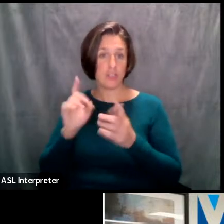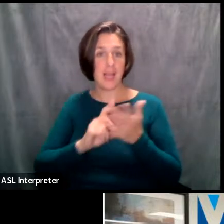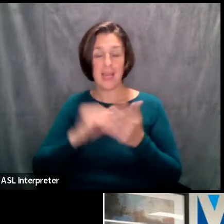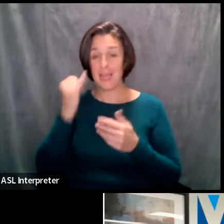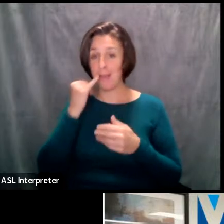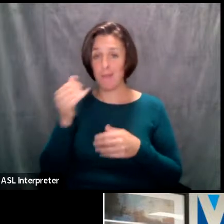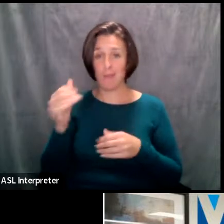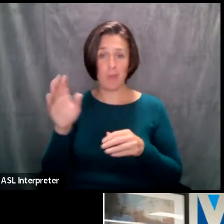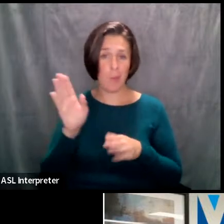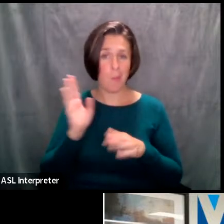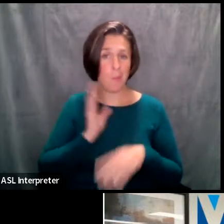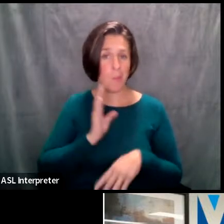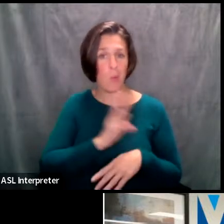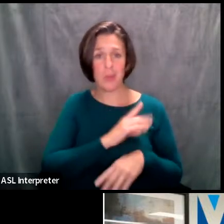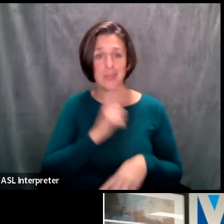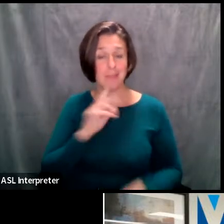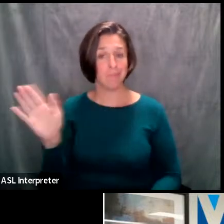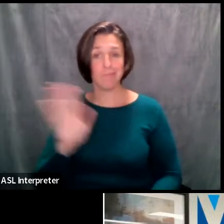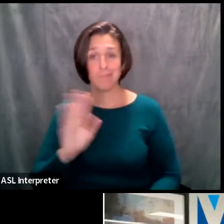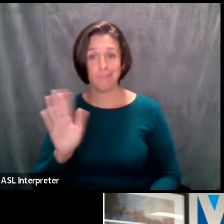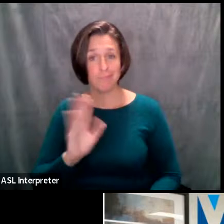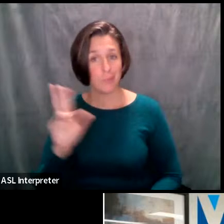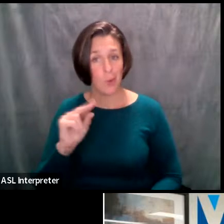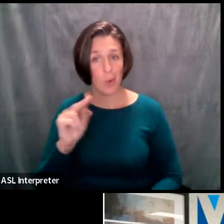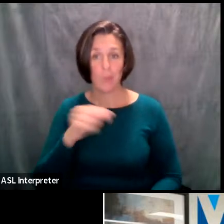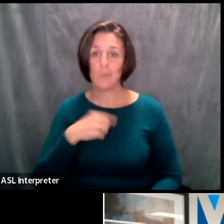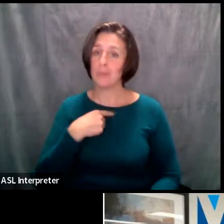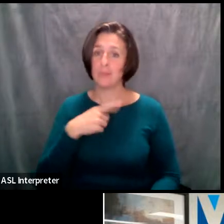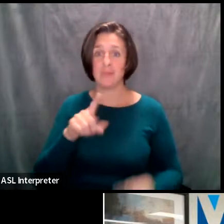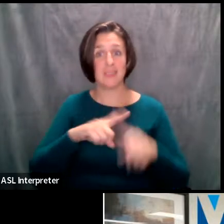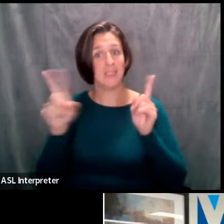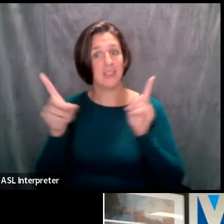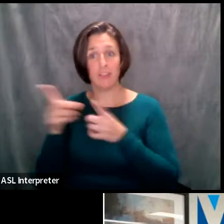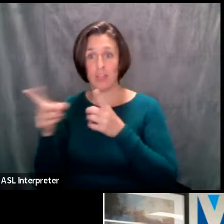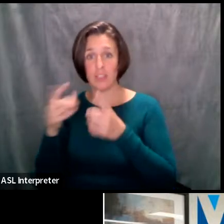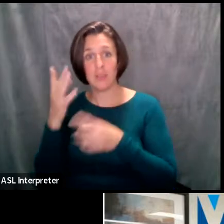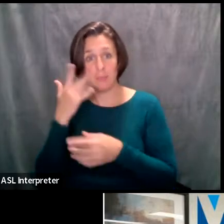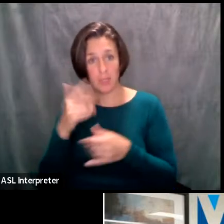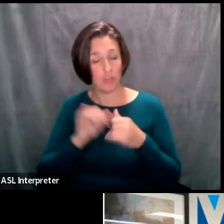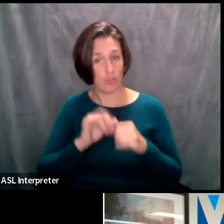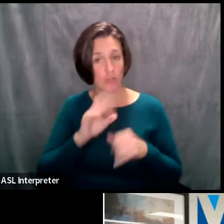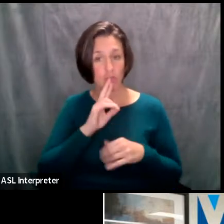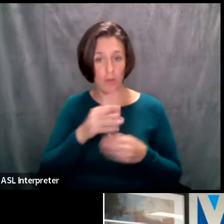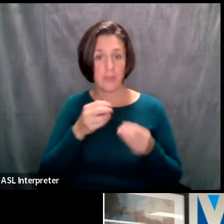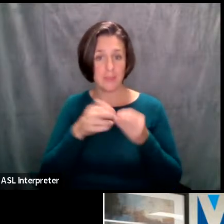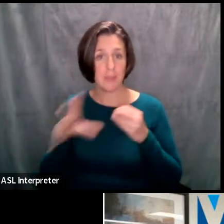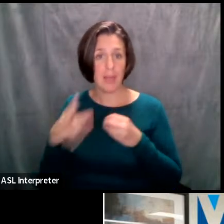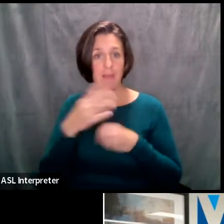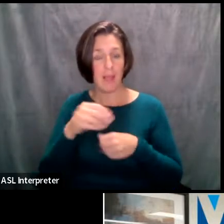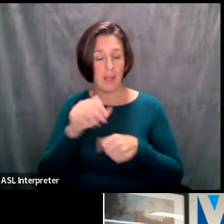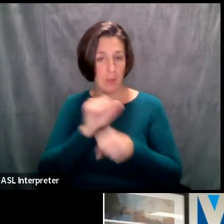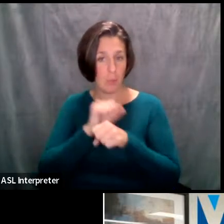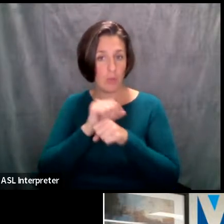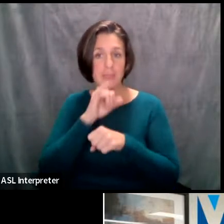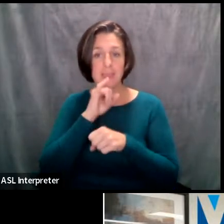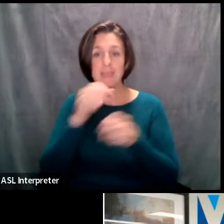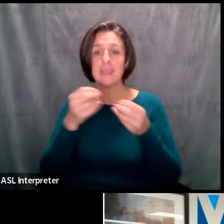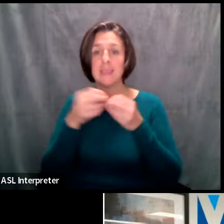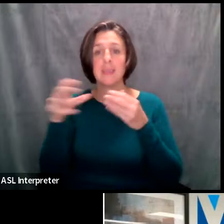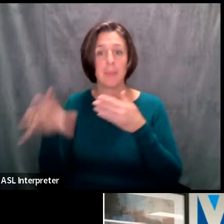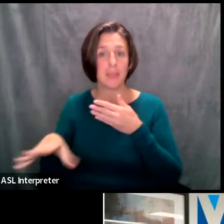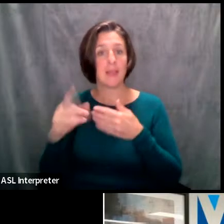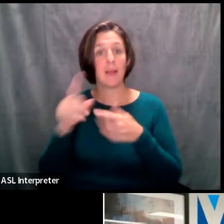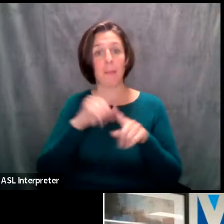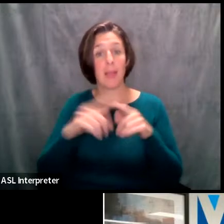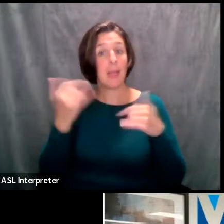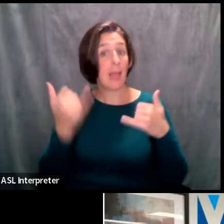like, no, we're going a different direction. Because, you know, architects are expensive and the work's expensive. But now that I'm